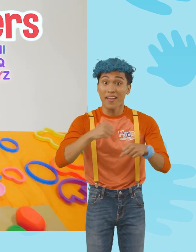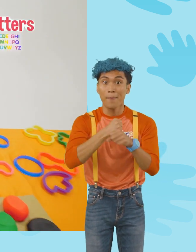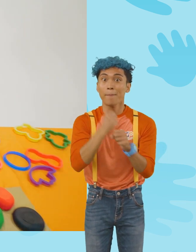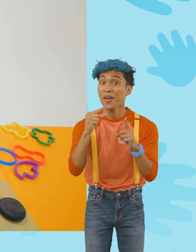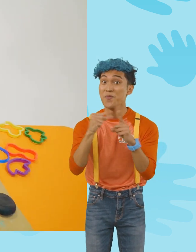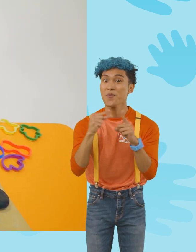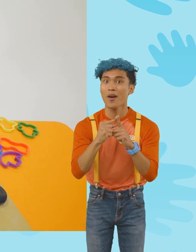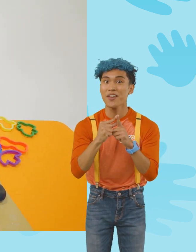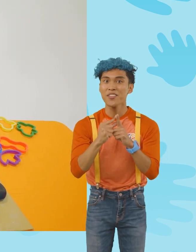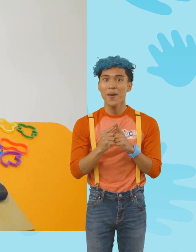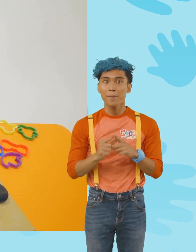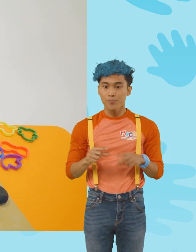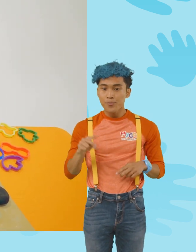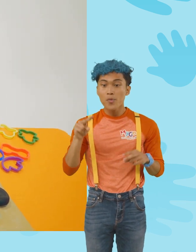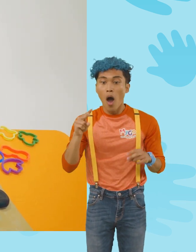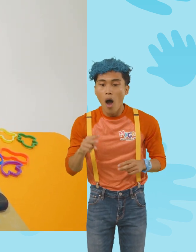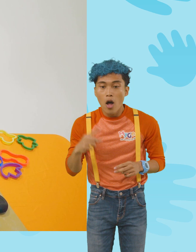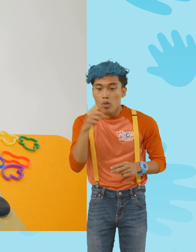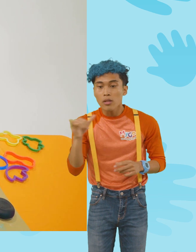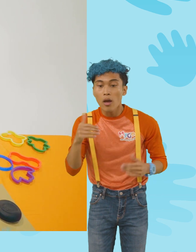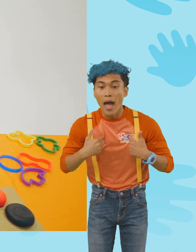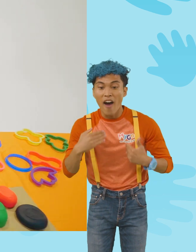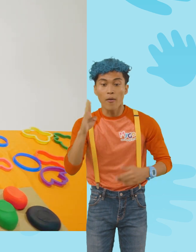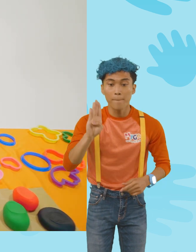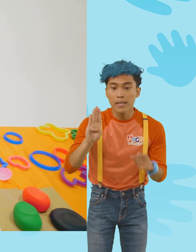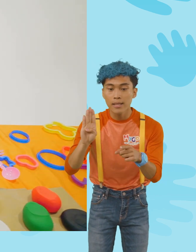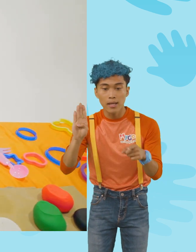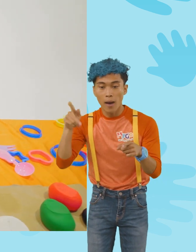out. Okay, looks like we have a B, a P,